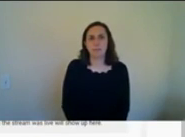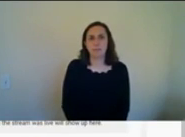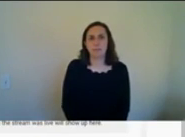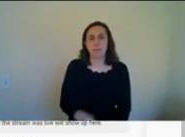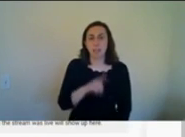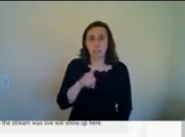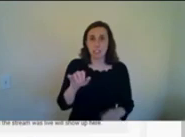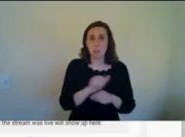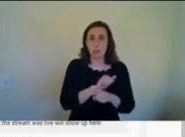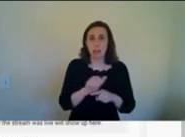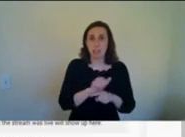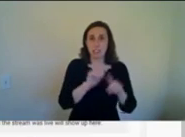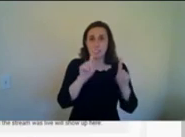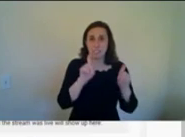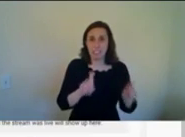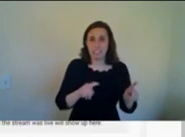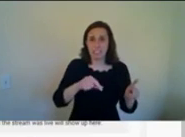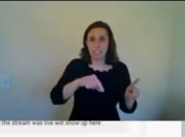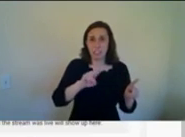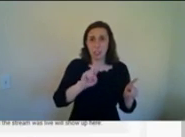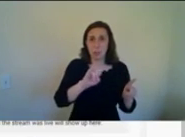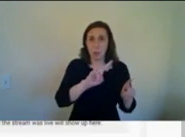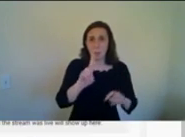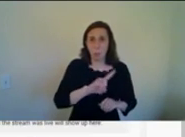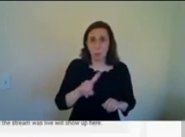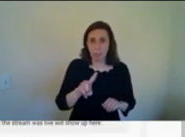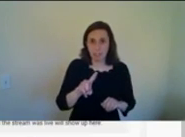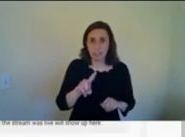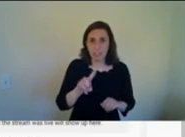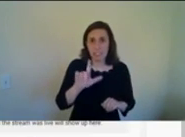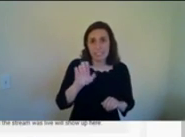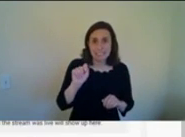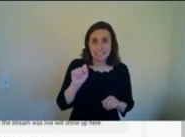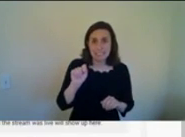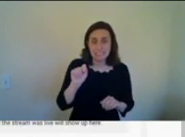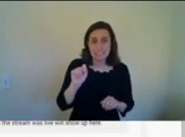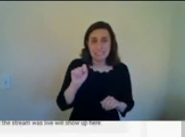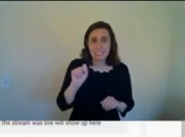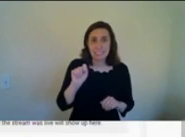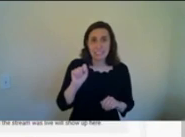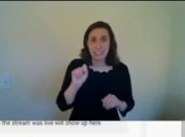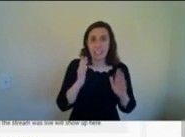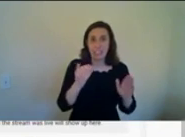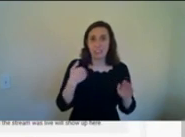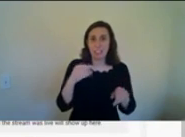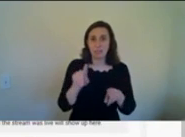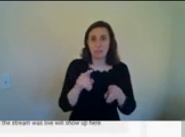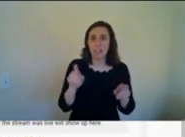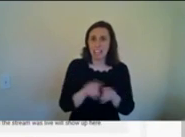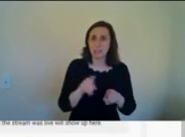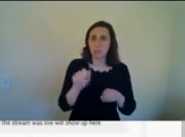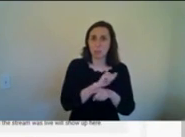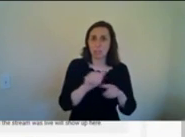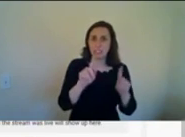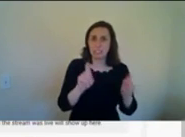practice tests and little Quizlets I'm going to be dropping down. I left a practice test so we would get an idea of how testing worked